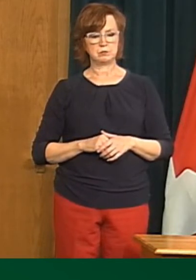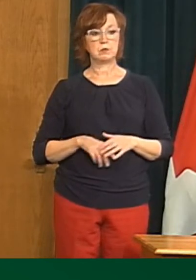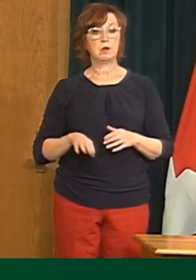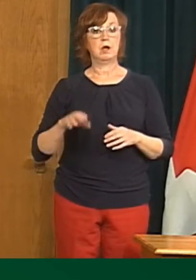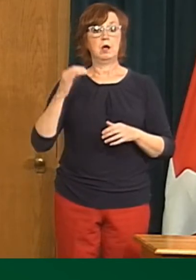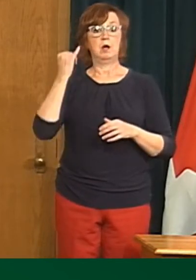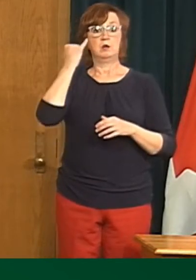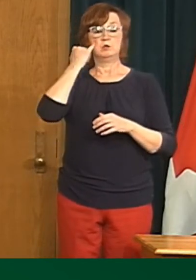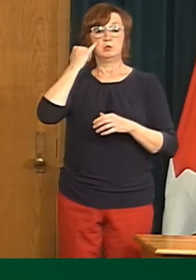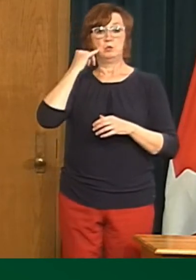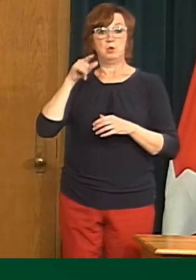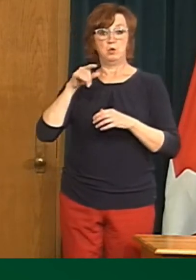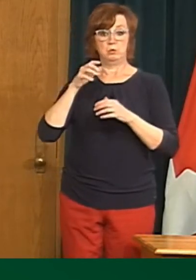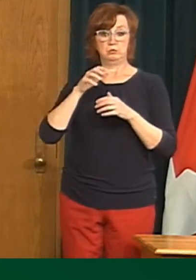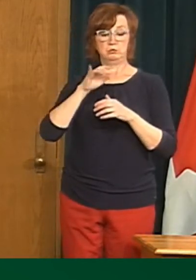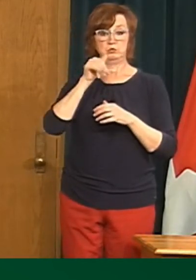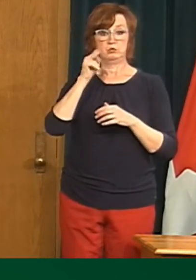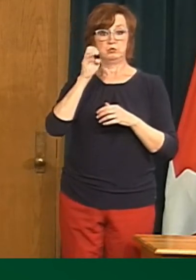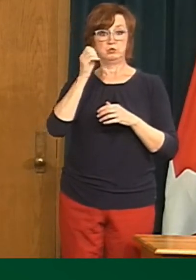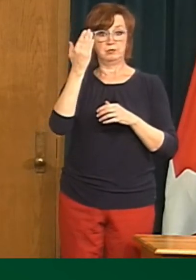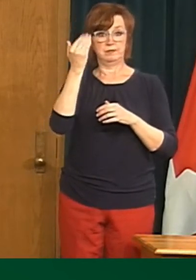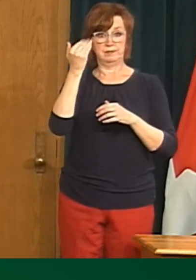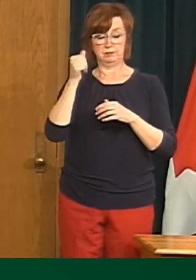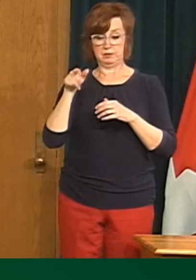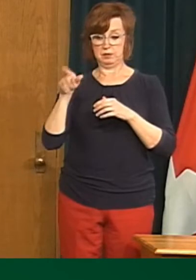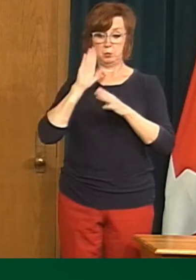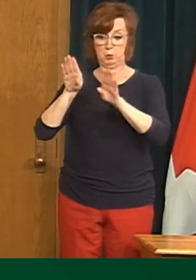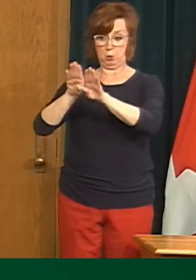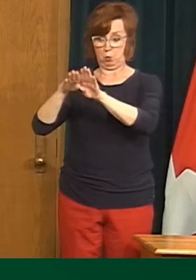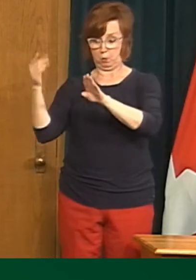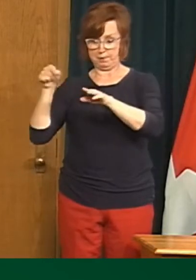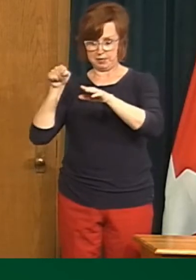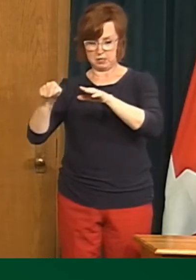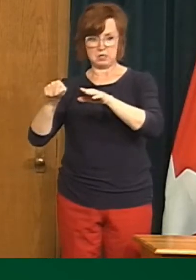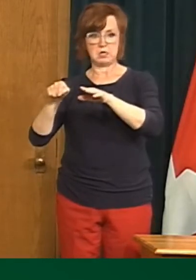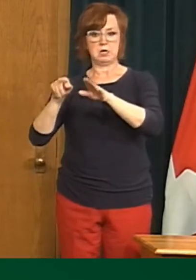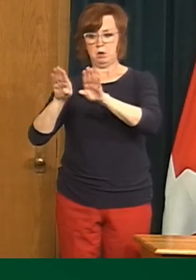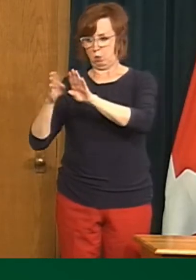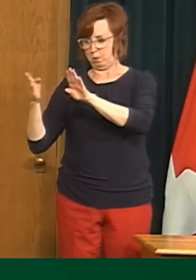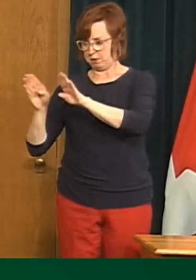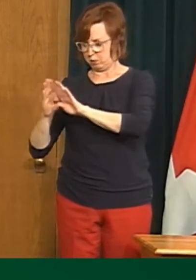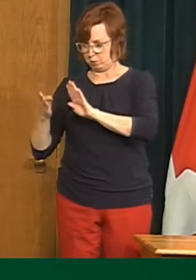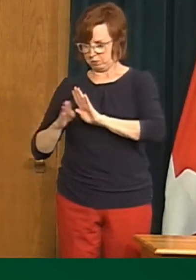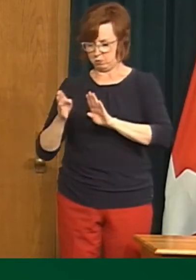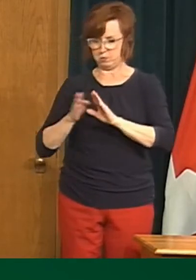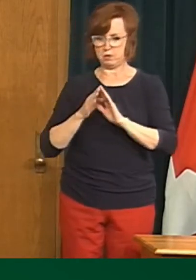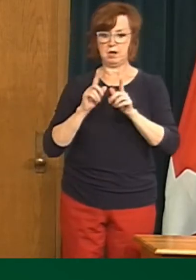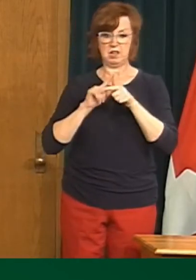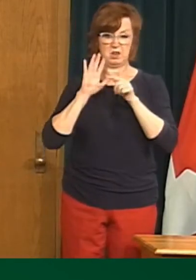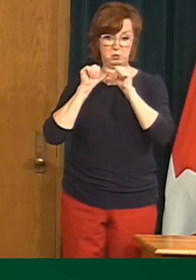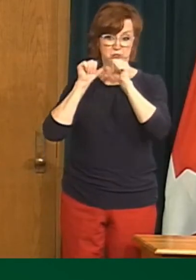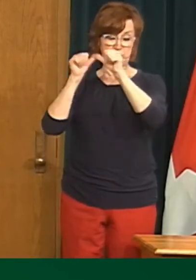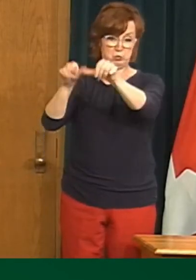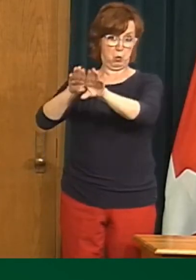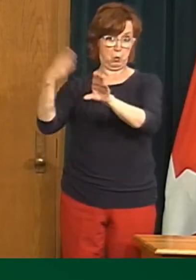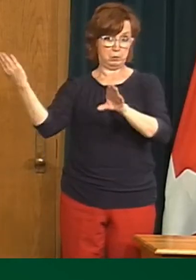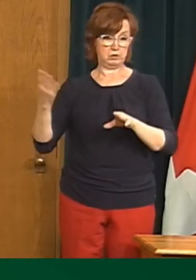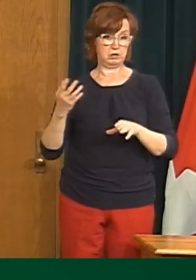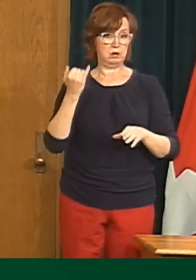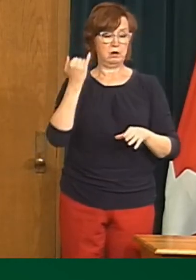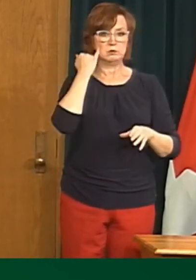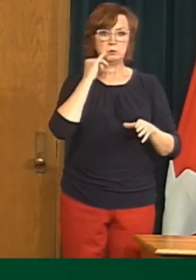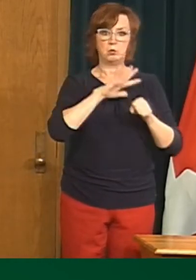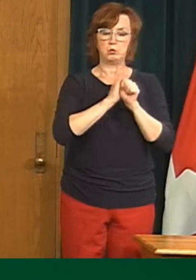closed again if we see a surge? Like, I can't remember that part of the plan exactly. If we did see a surge